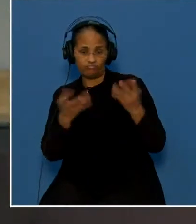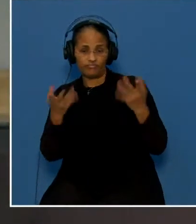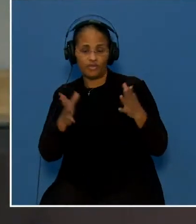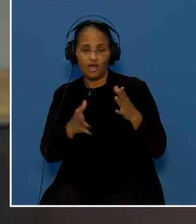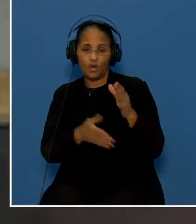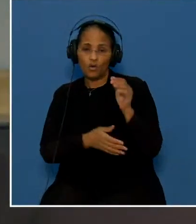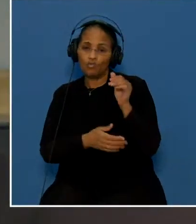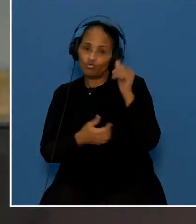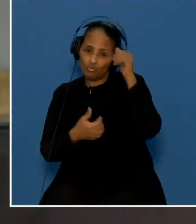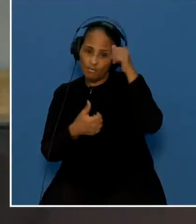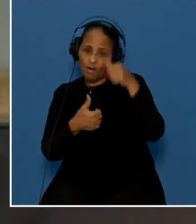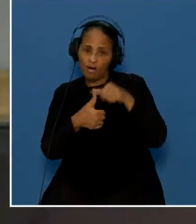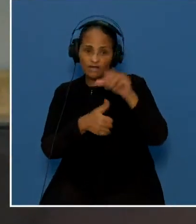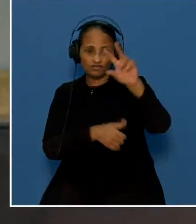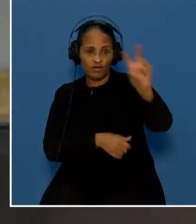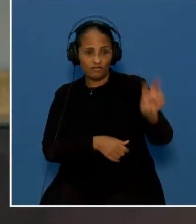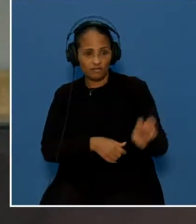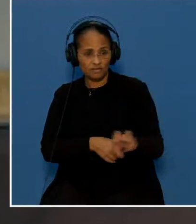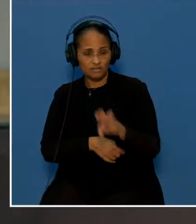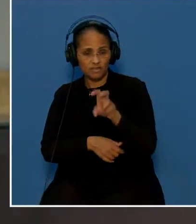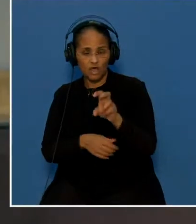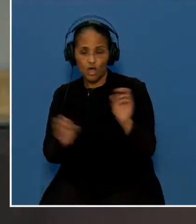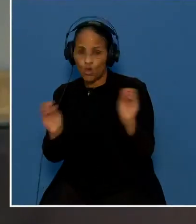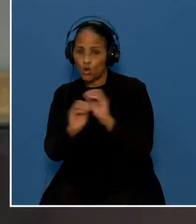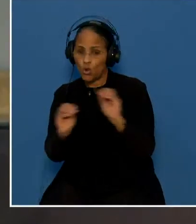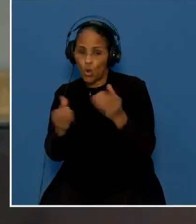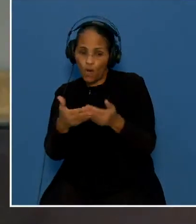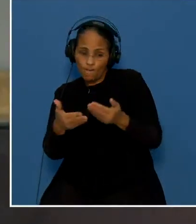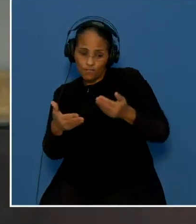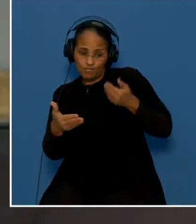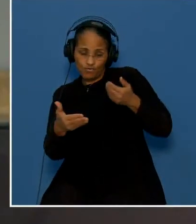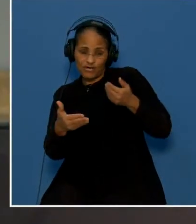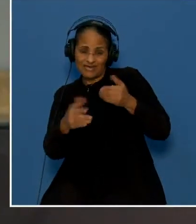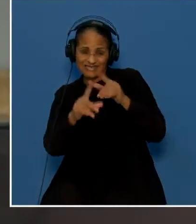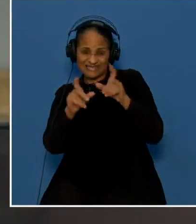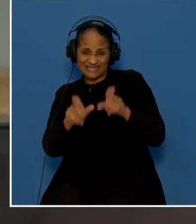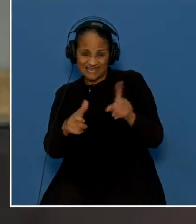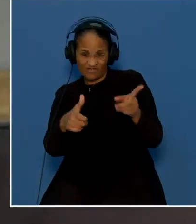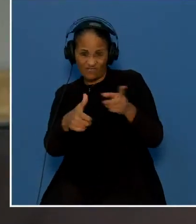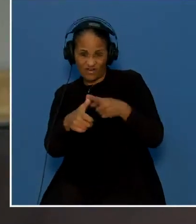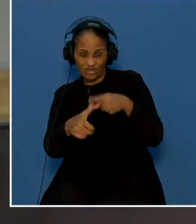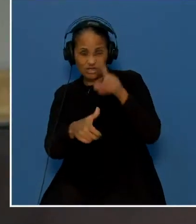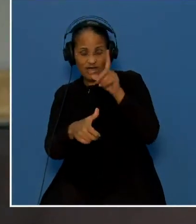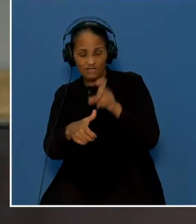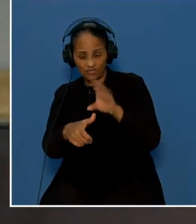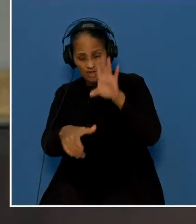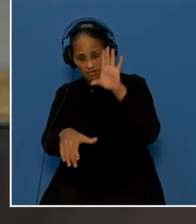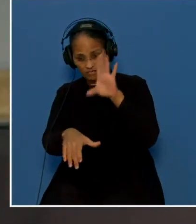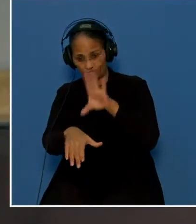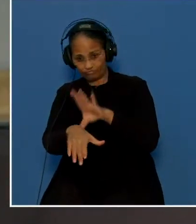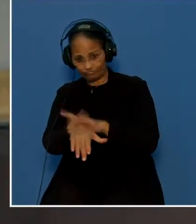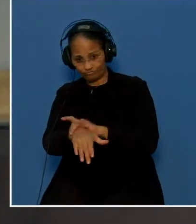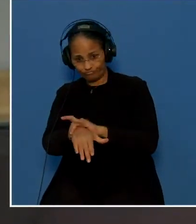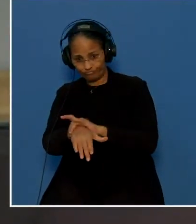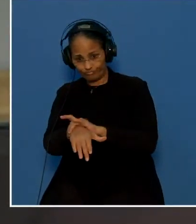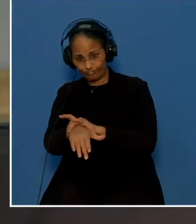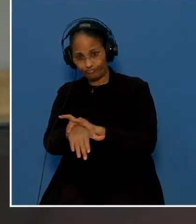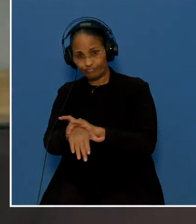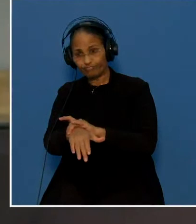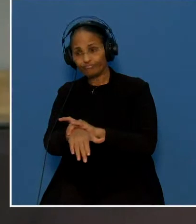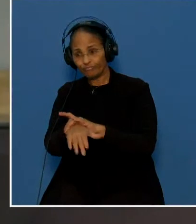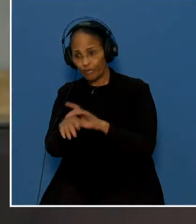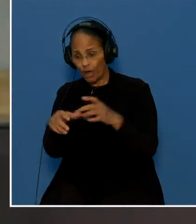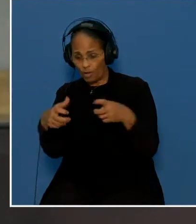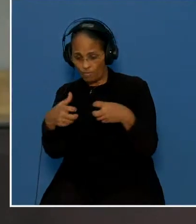remind travelers that those returning to the island without a pre-arrival test will have to be fitted with an electronic monitoring bracelet